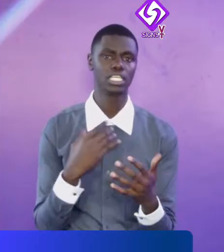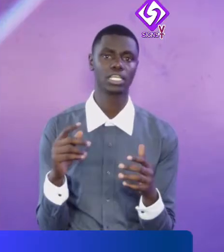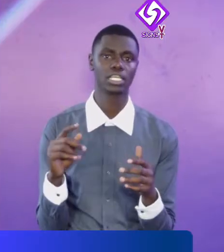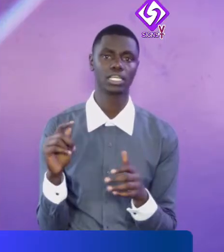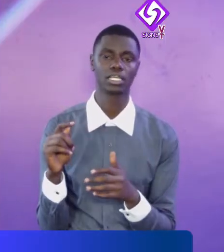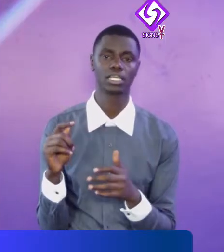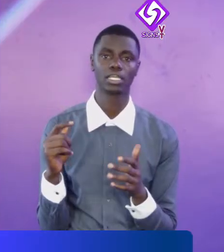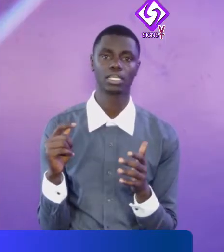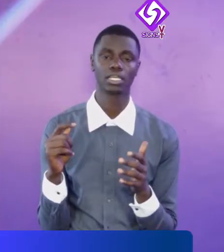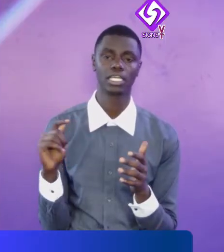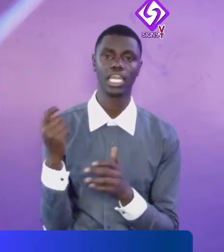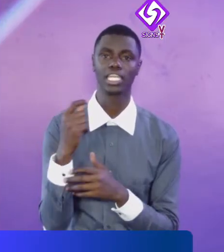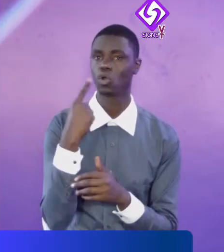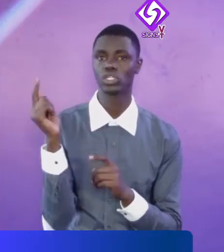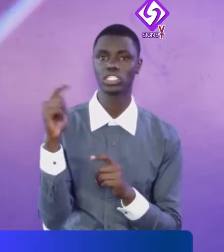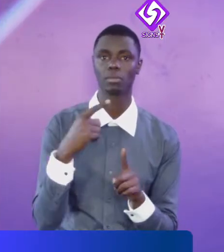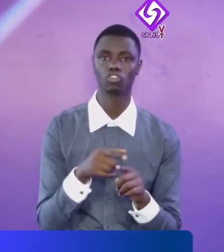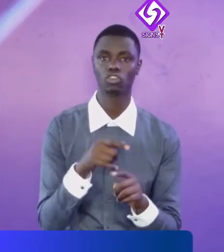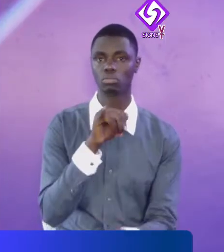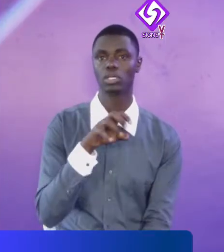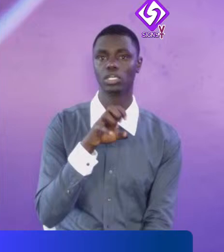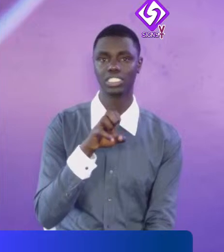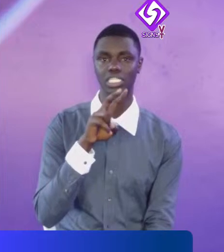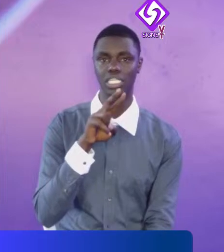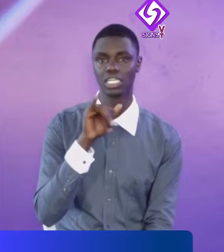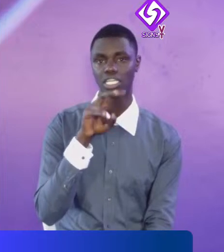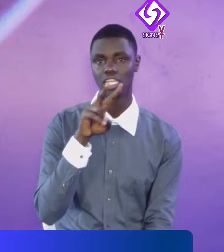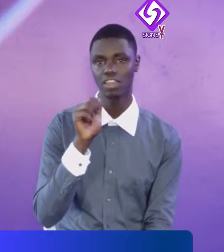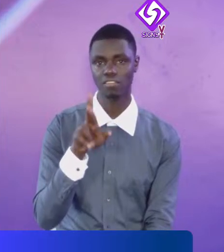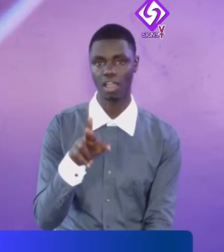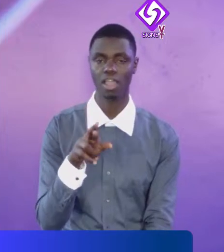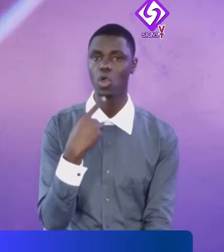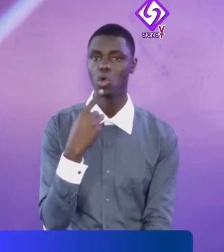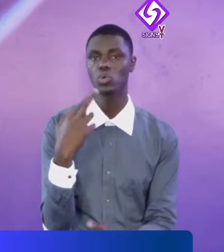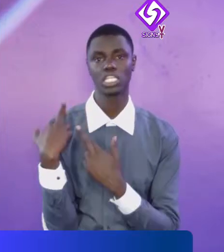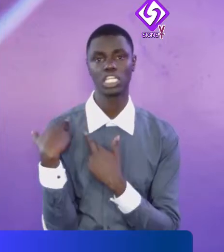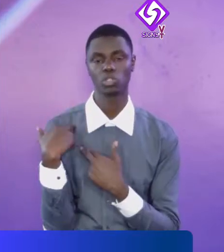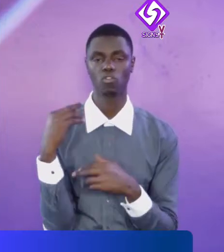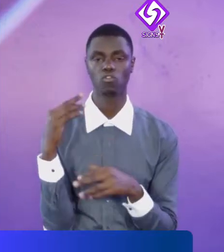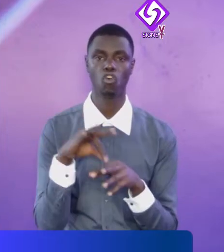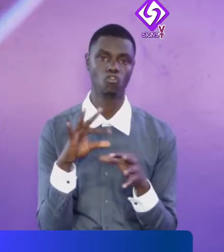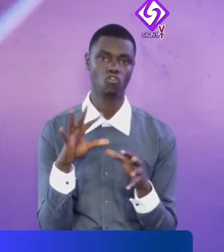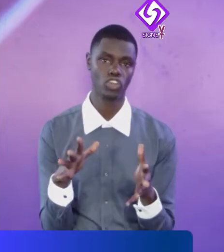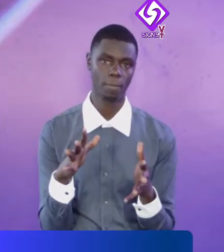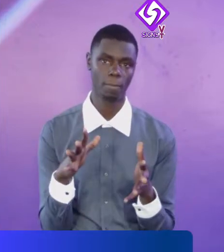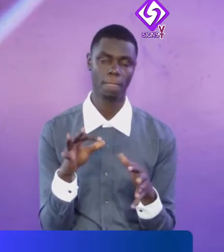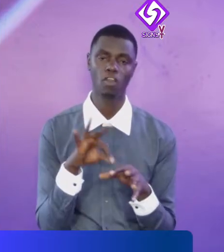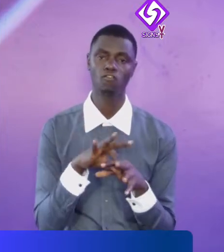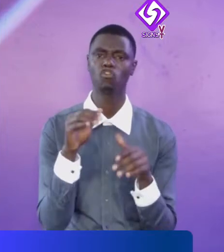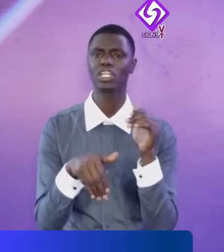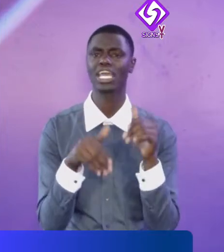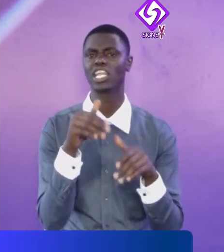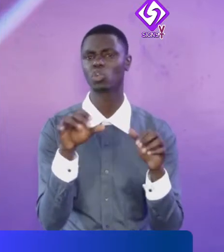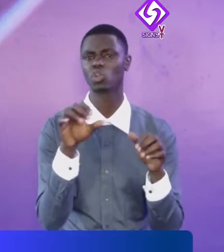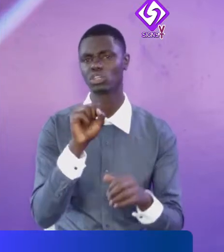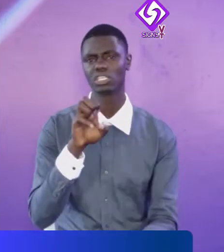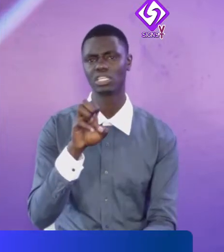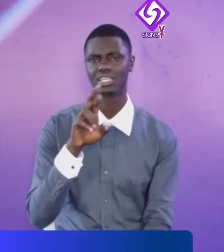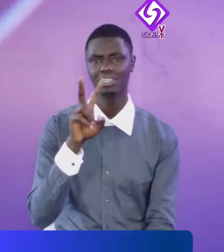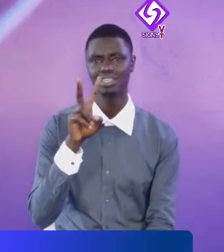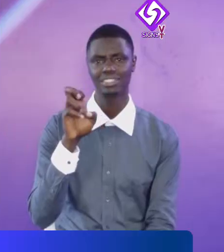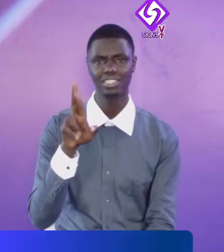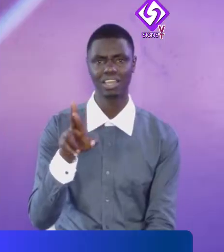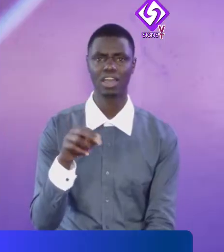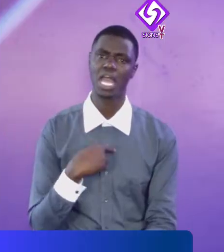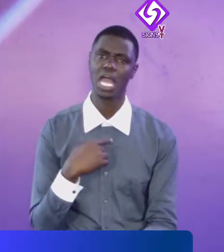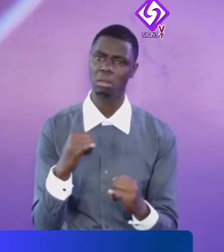from Geneva, who is in charge of a voter election observer. Alan, I think I'll